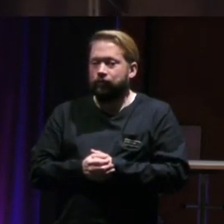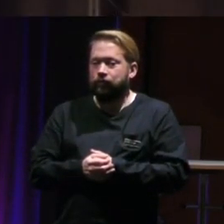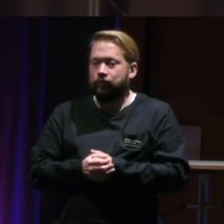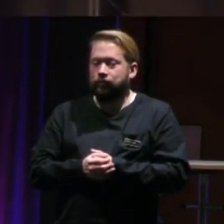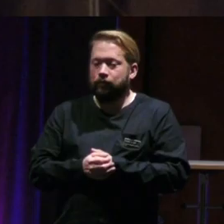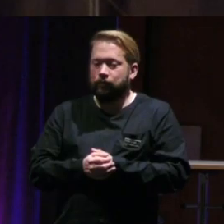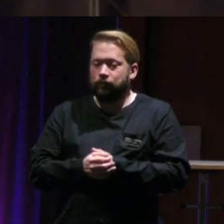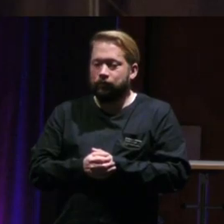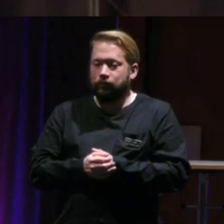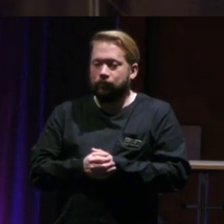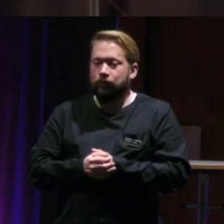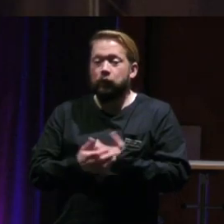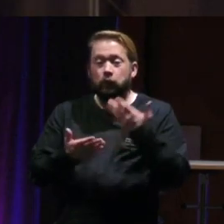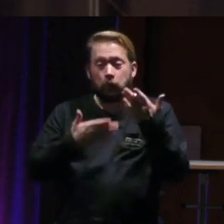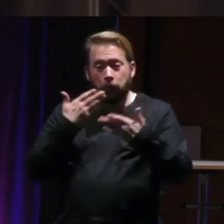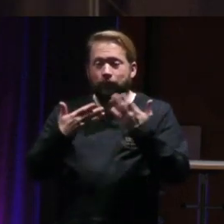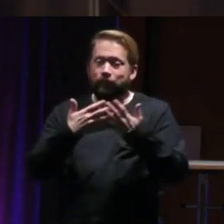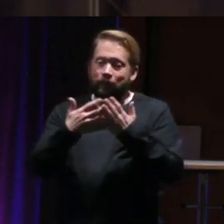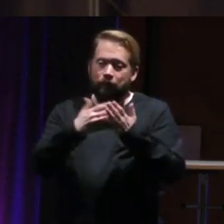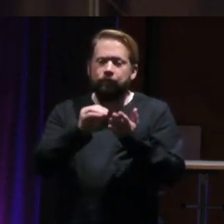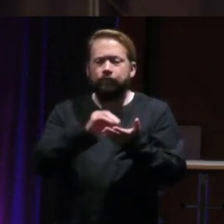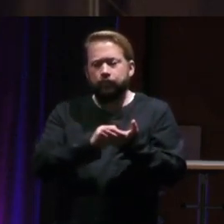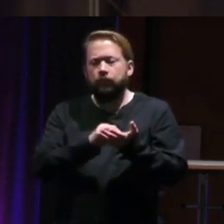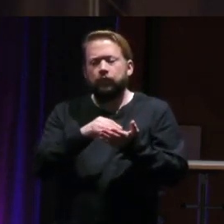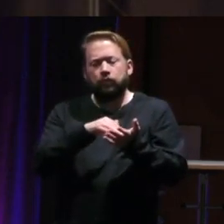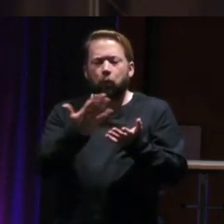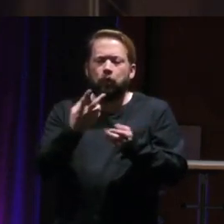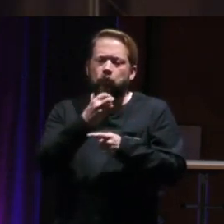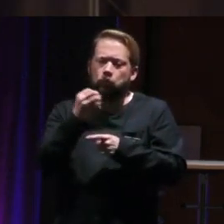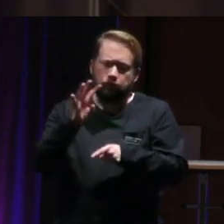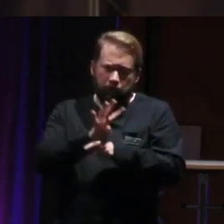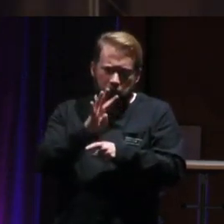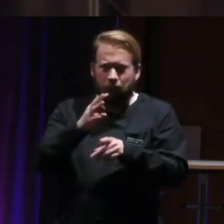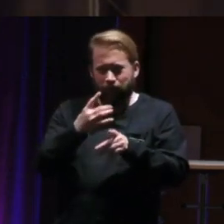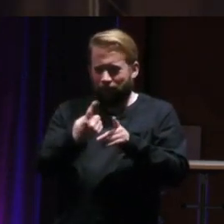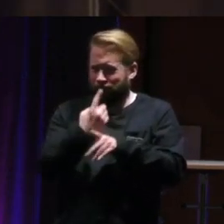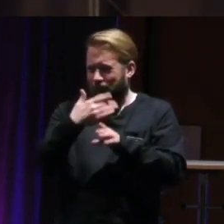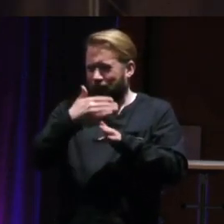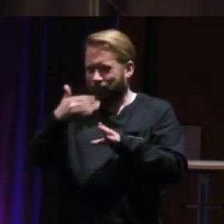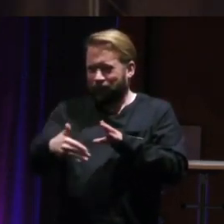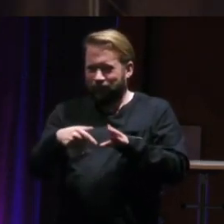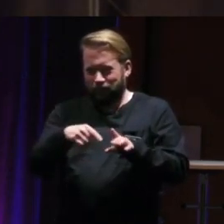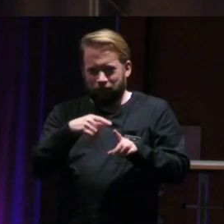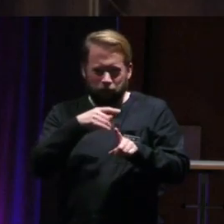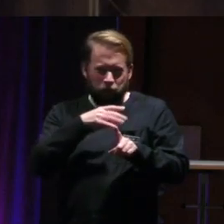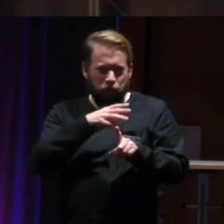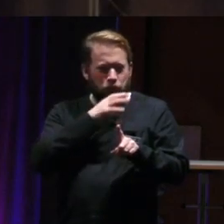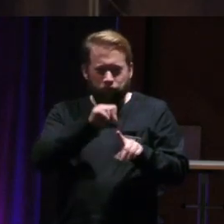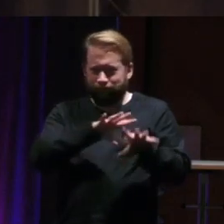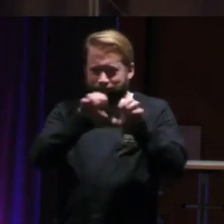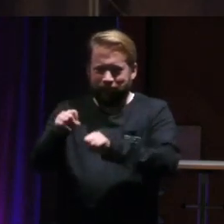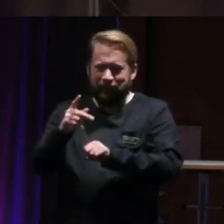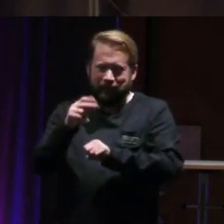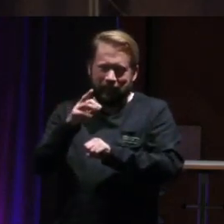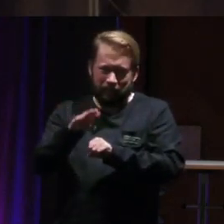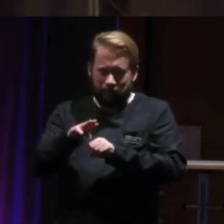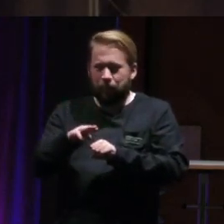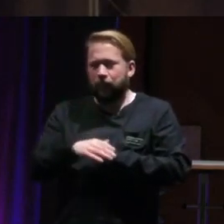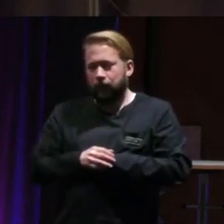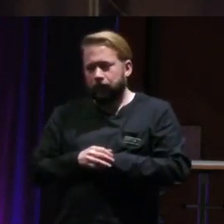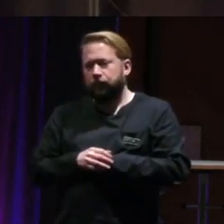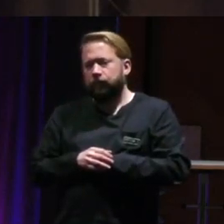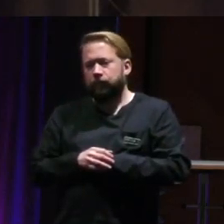Ukraine, and it was written in 2014 after the annexation of Crimea and the occupation of Donbas.